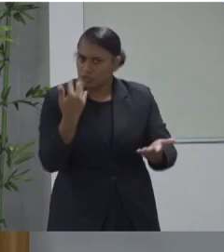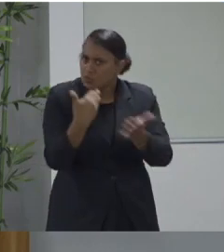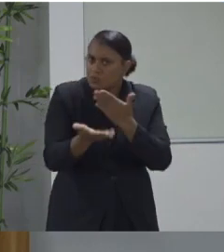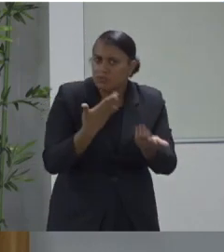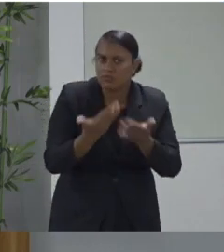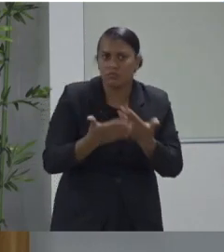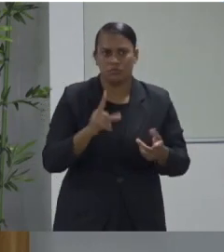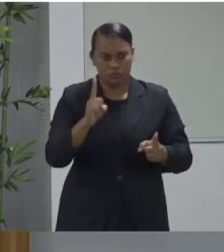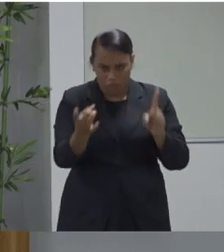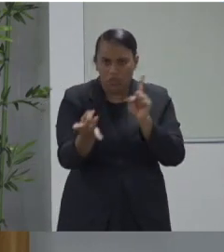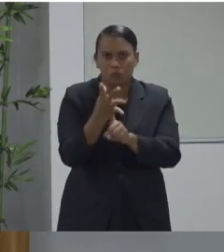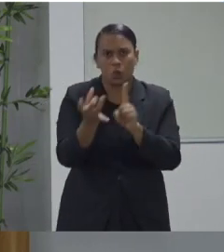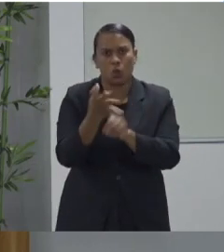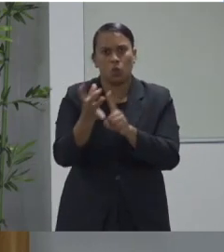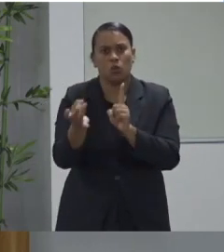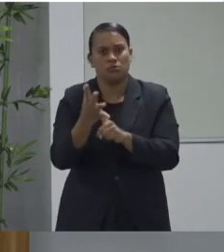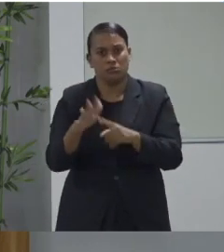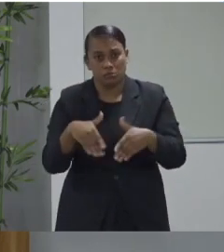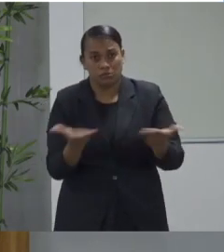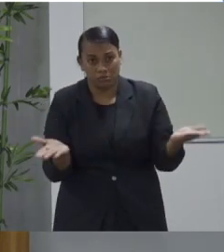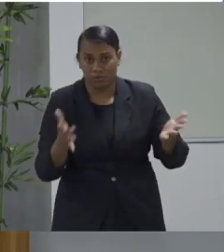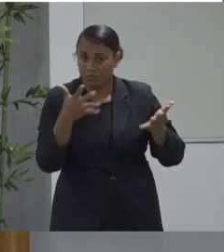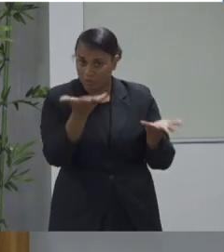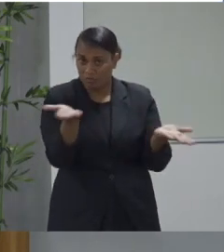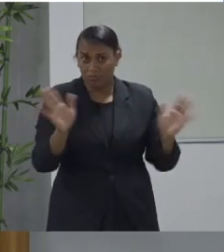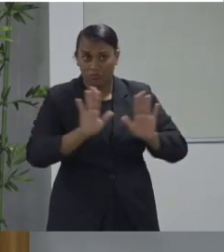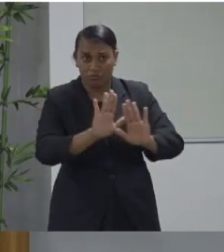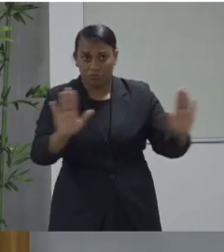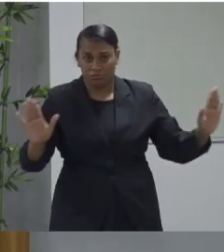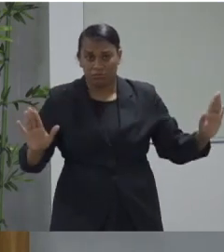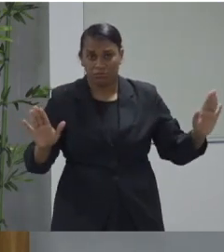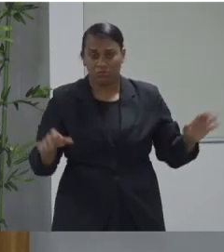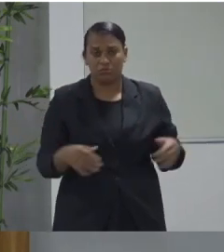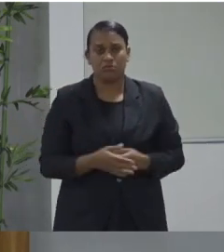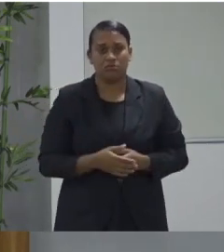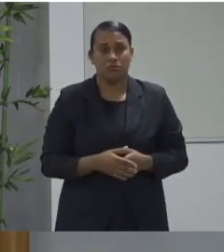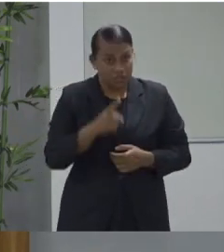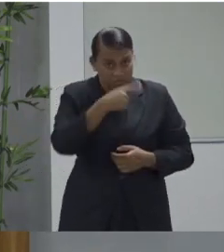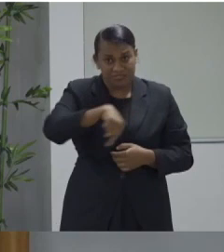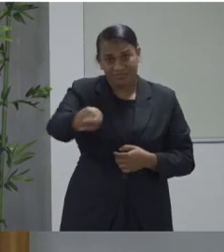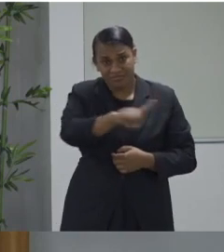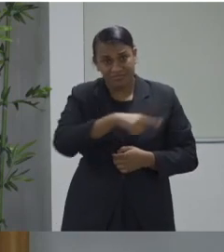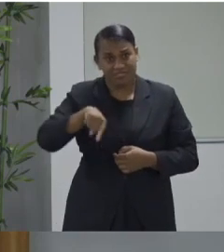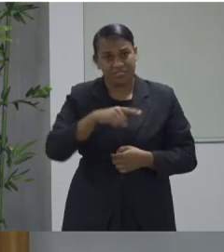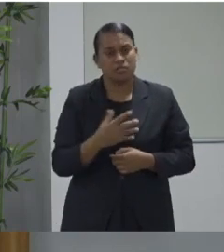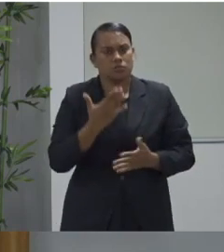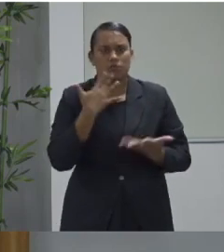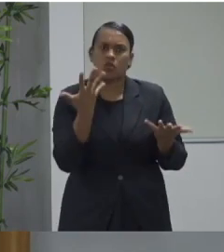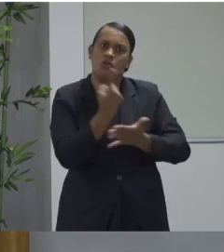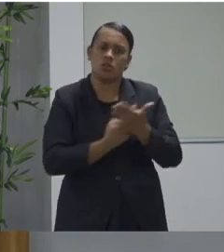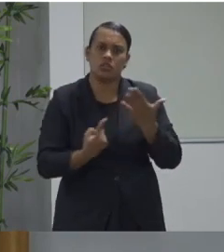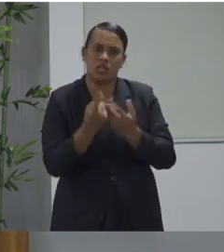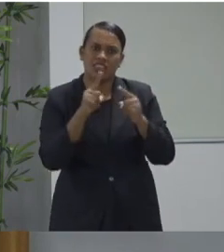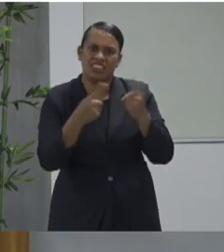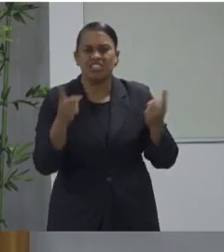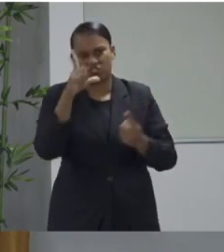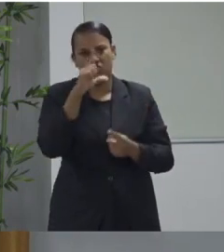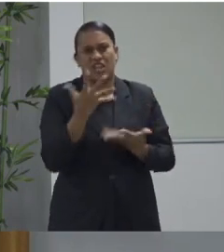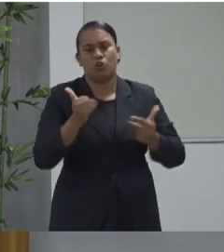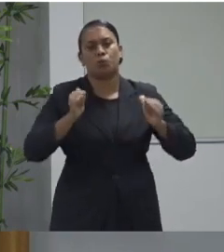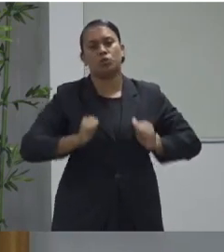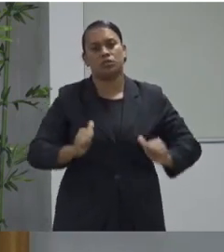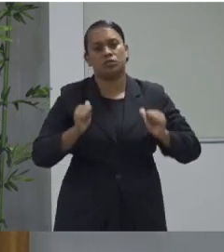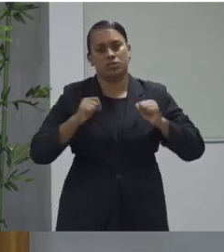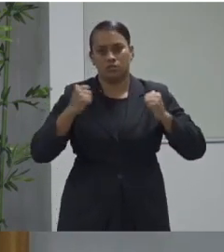important in this fight. In fact, they are the only weapon and tools of this fight.